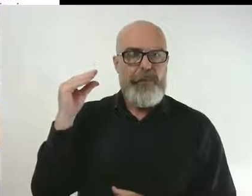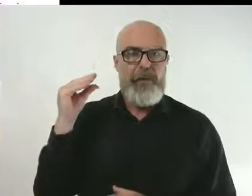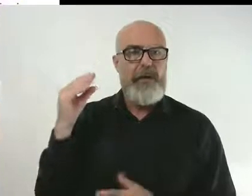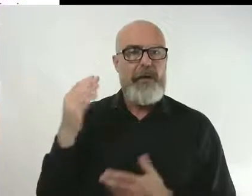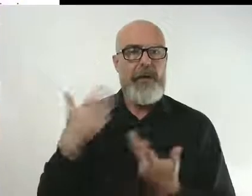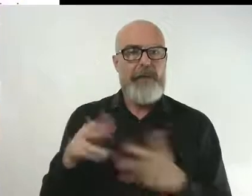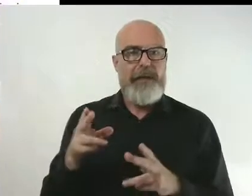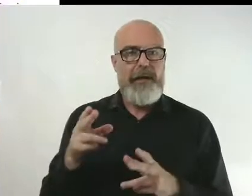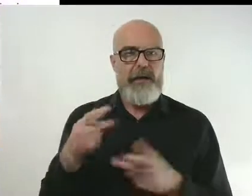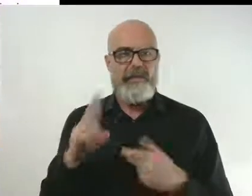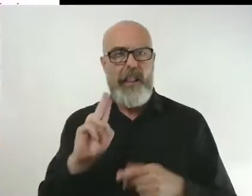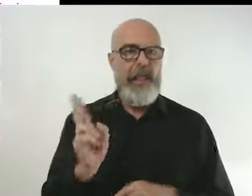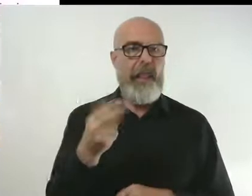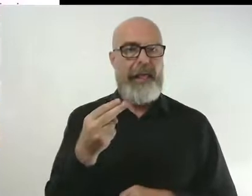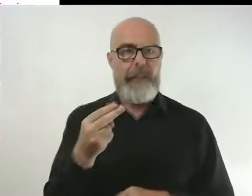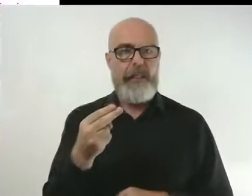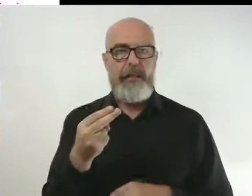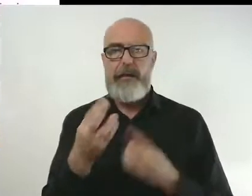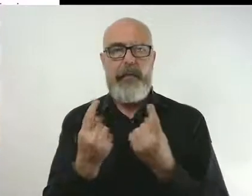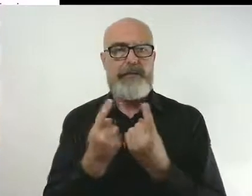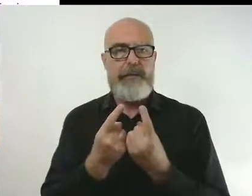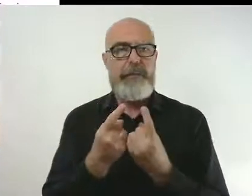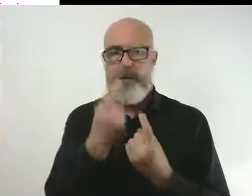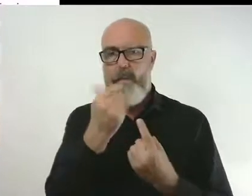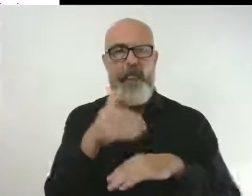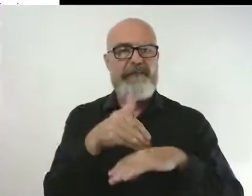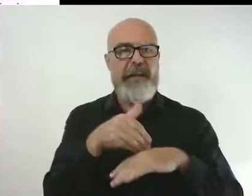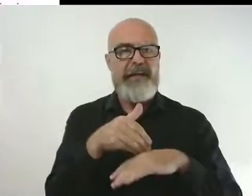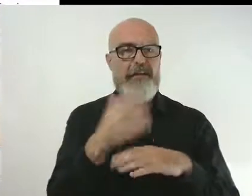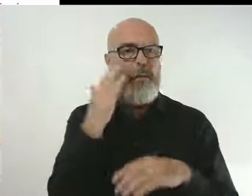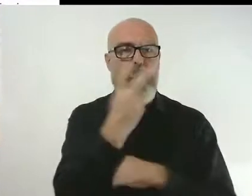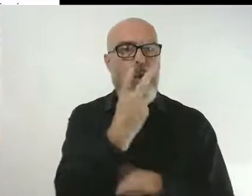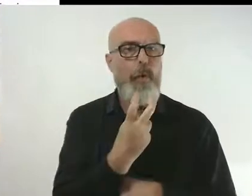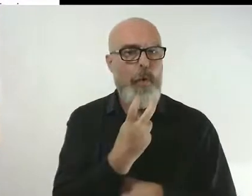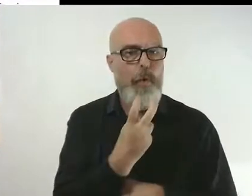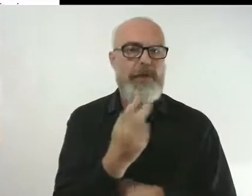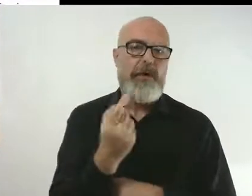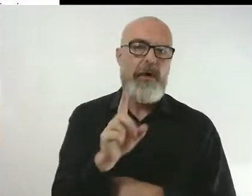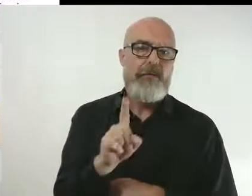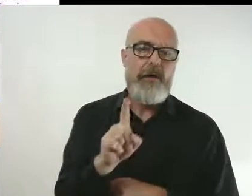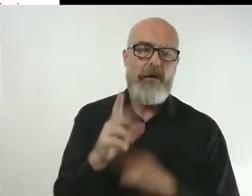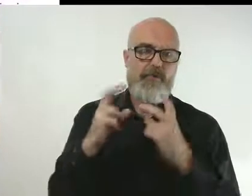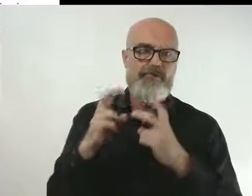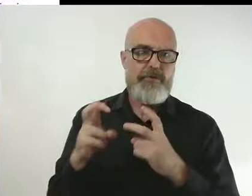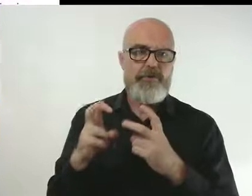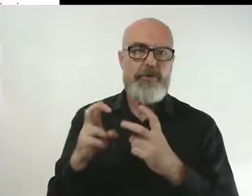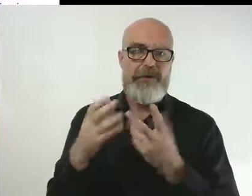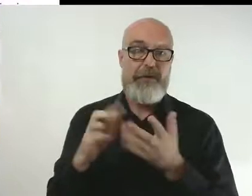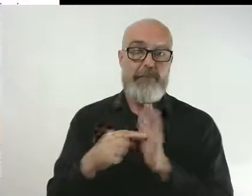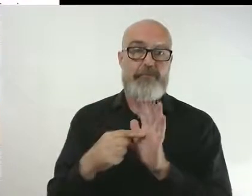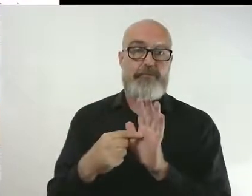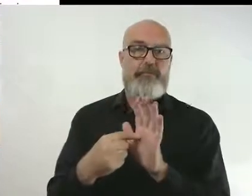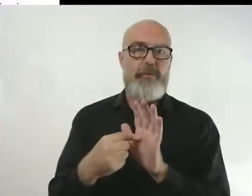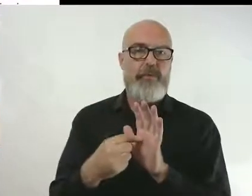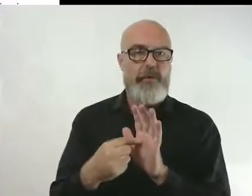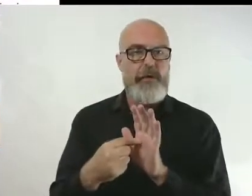To date, acquired hearing loss has been labeled as something which is more likely to affect the elderly.